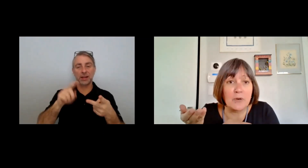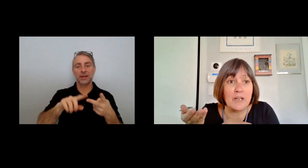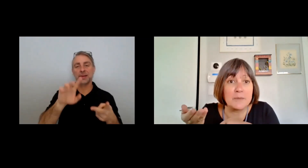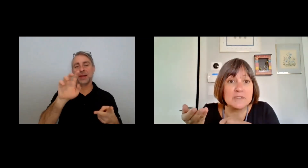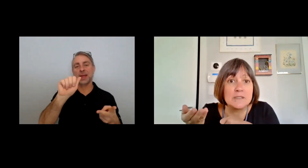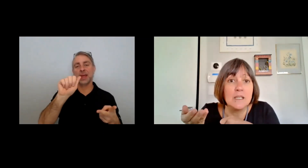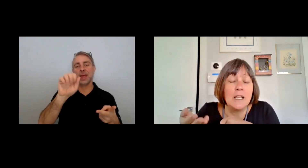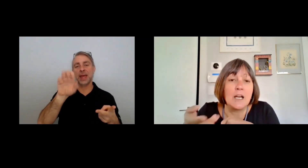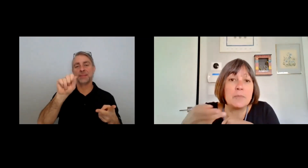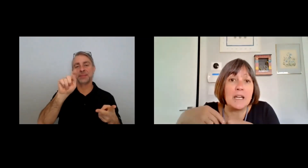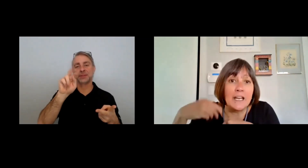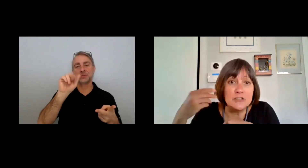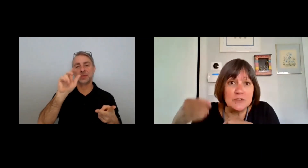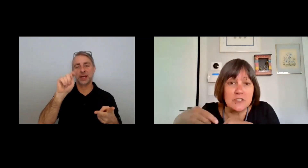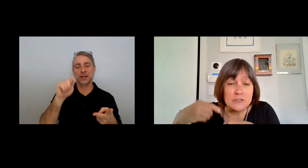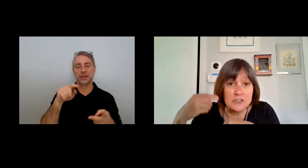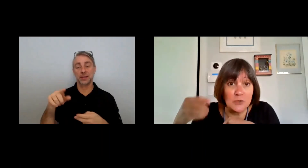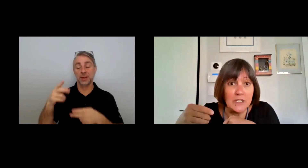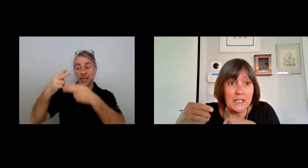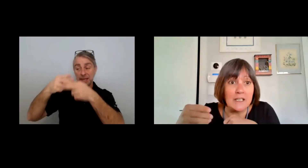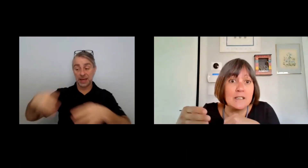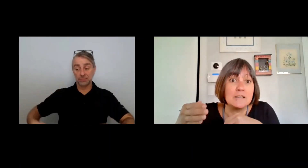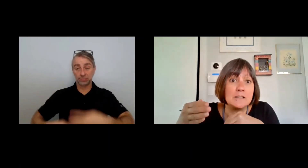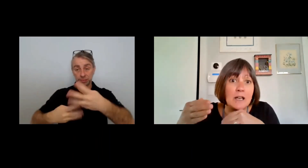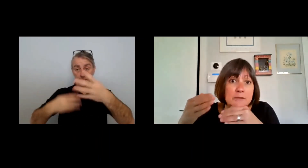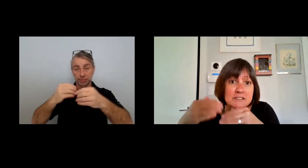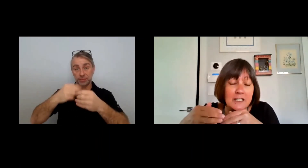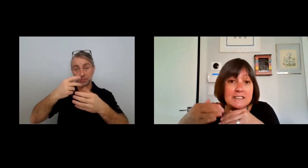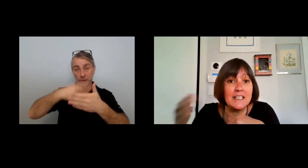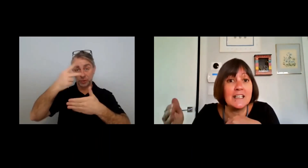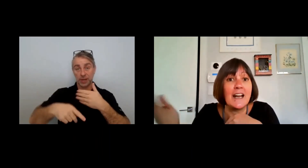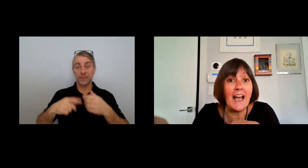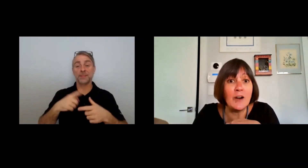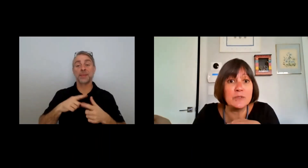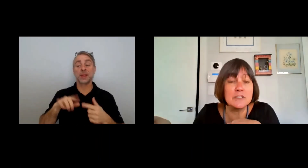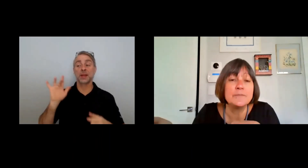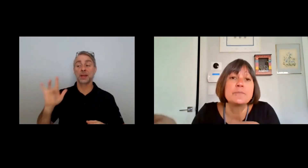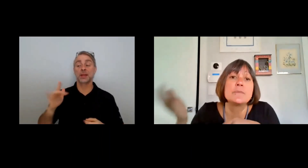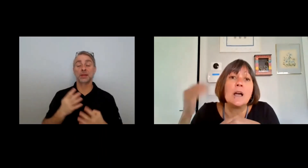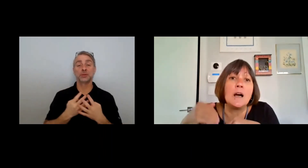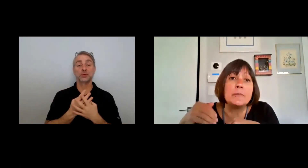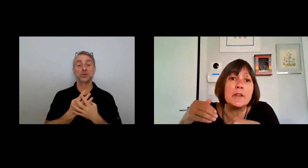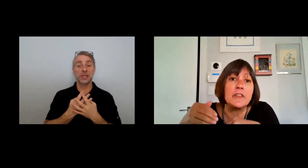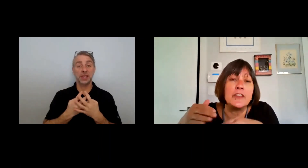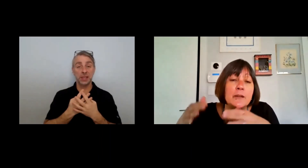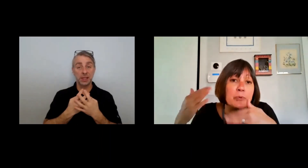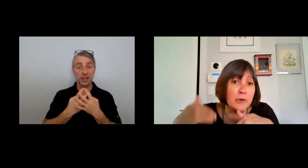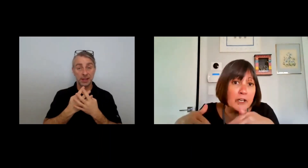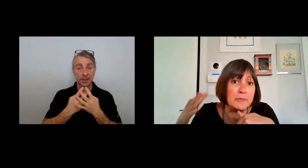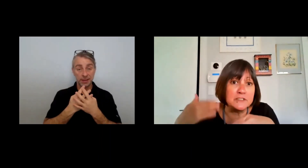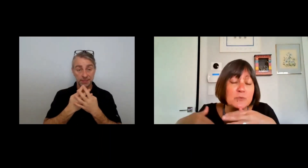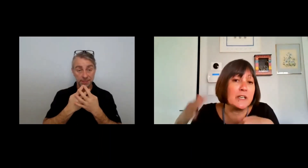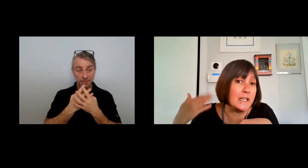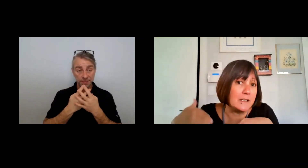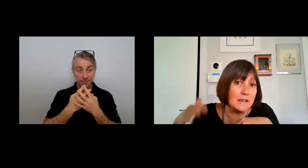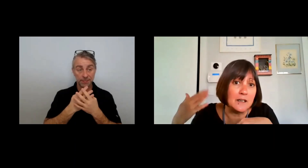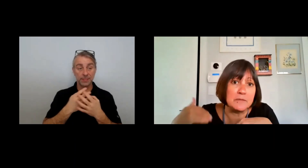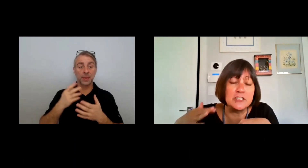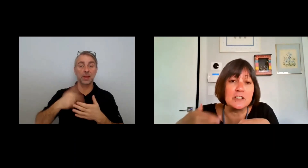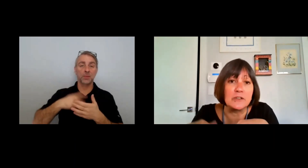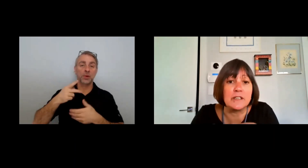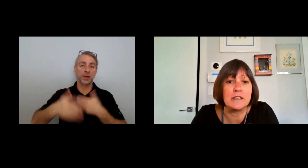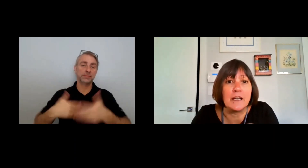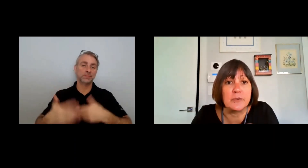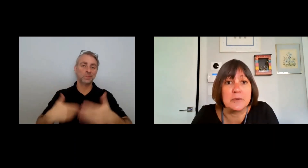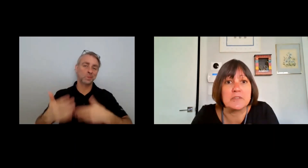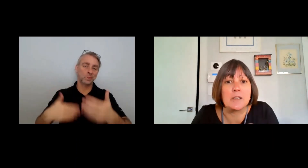into these programs, and then as you start screening studies in and out, the program is running